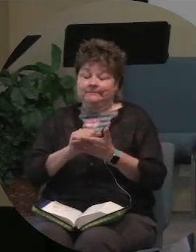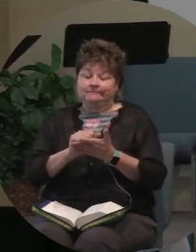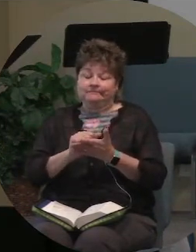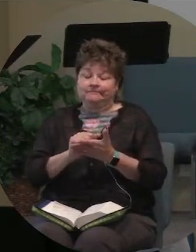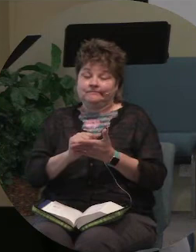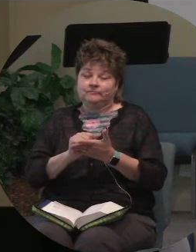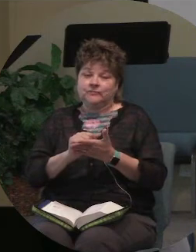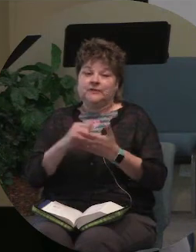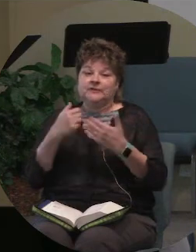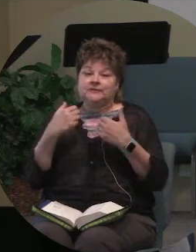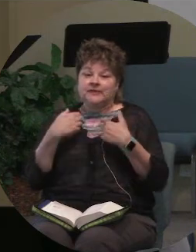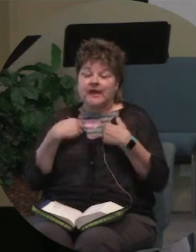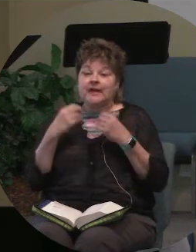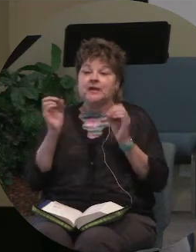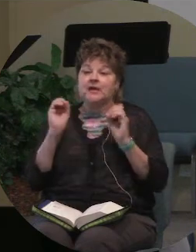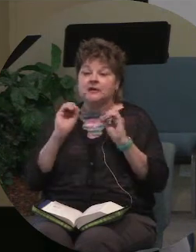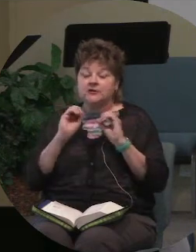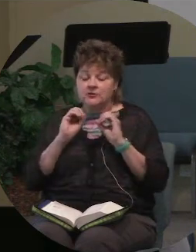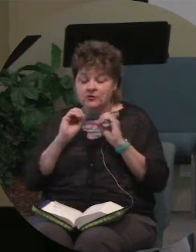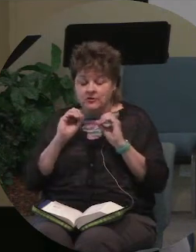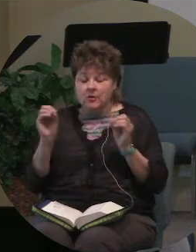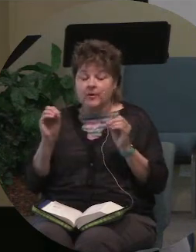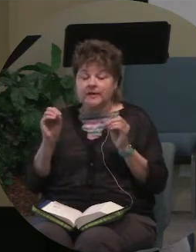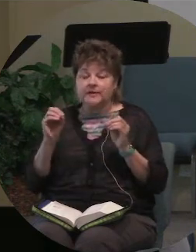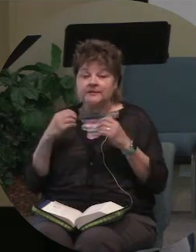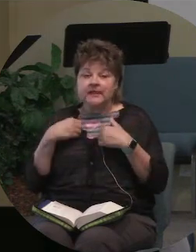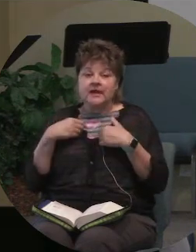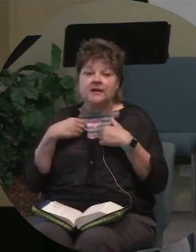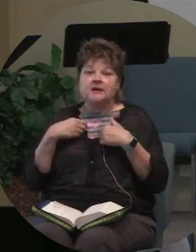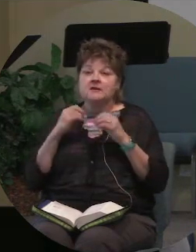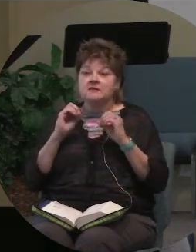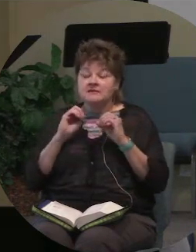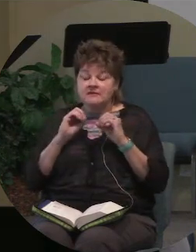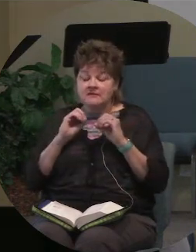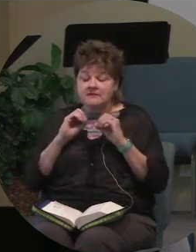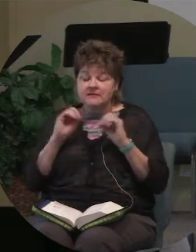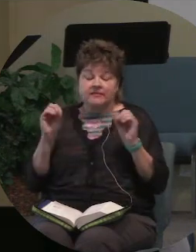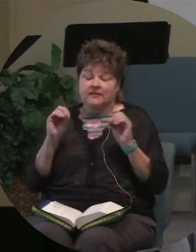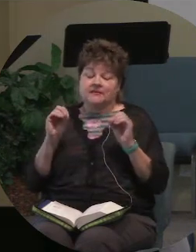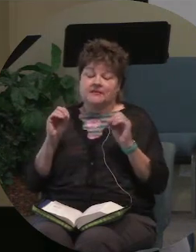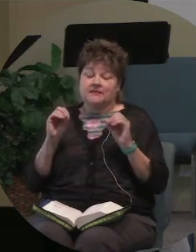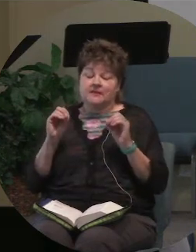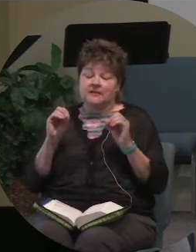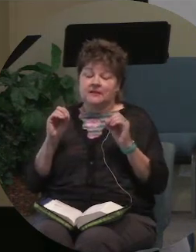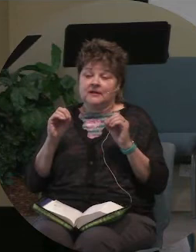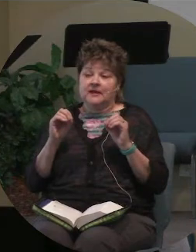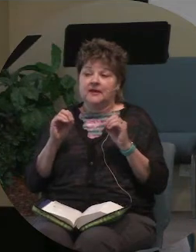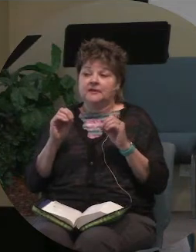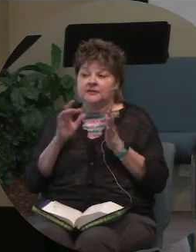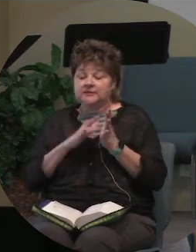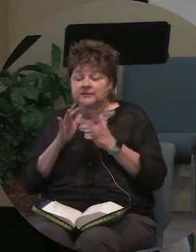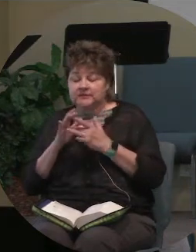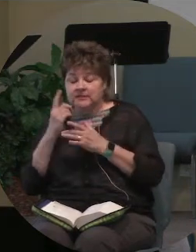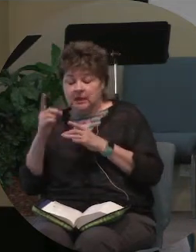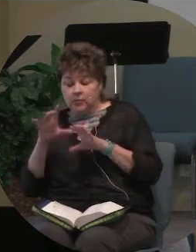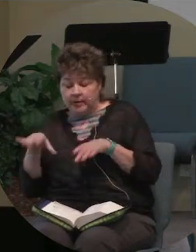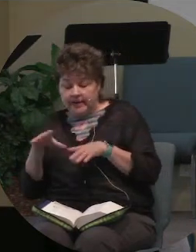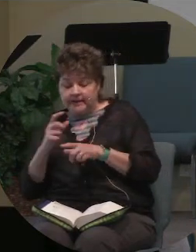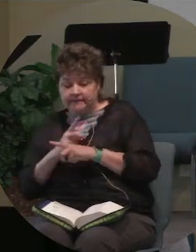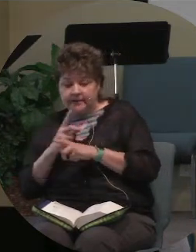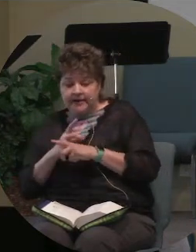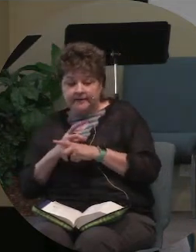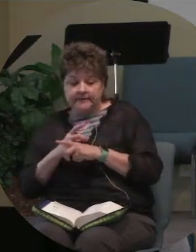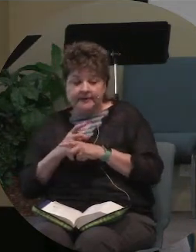She had no one and she had nothing. And Jesus, in that one act of kindness, of recognizing her,